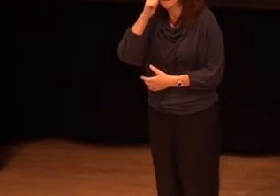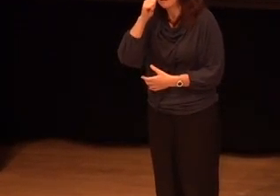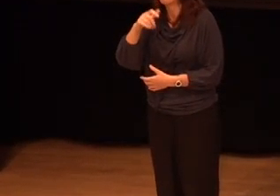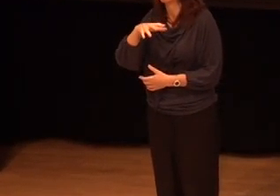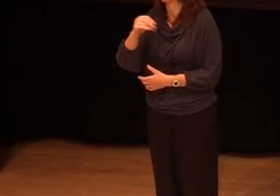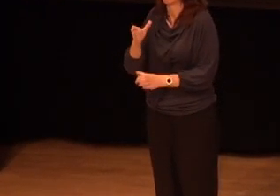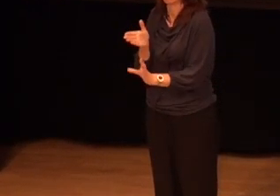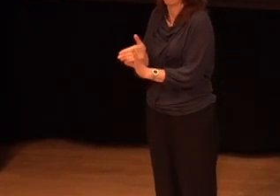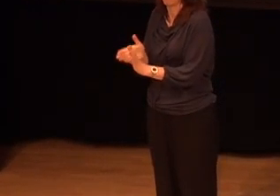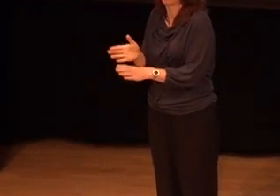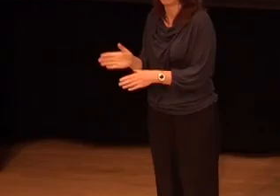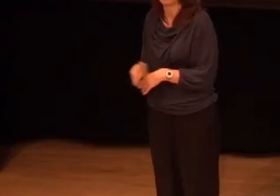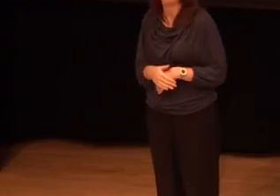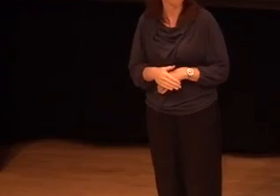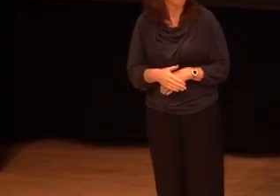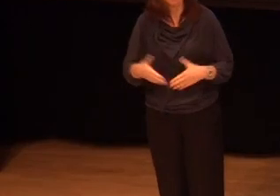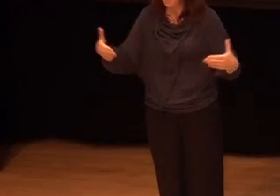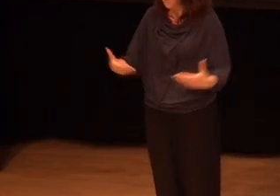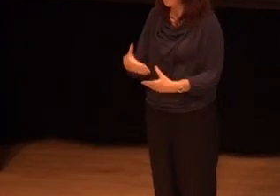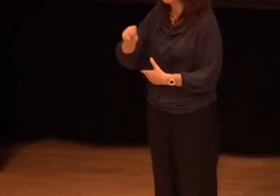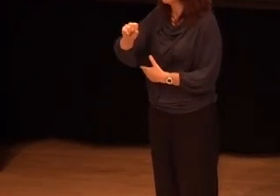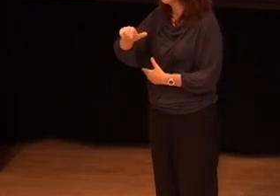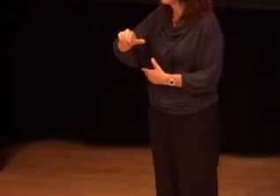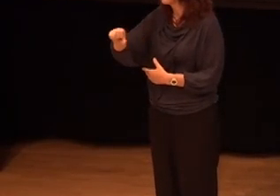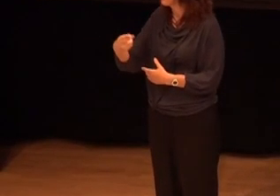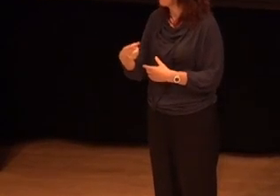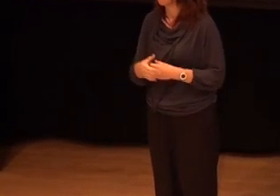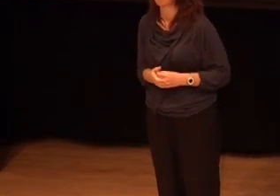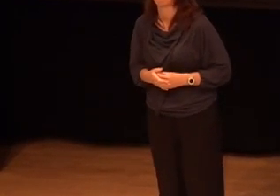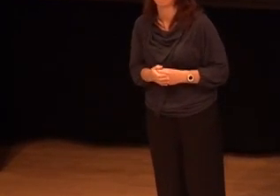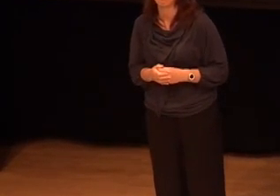psychology. So welcome, Sarah. Thank you.